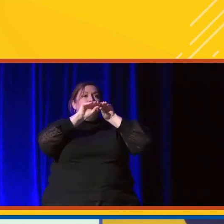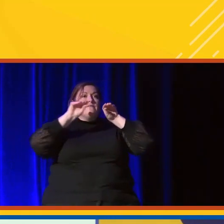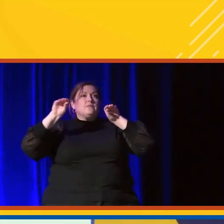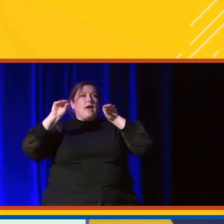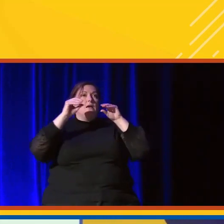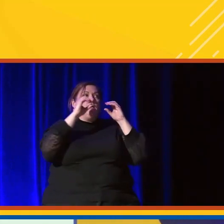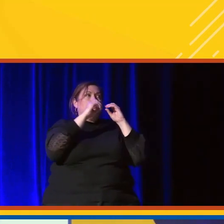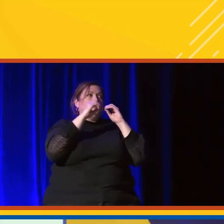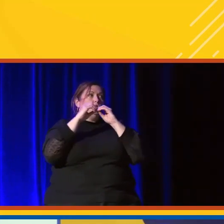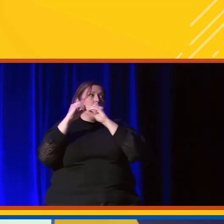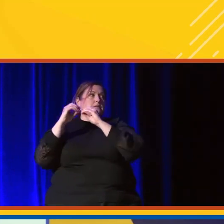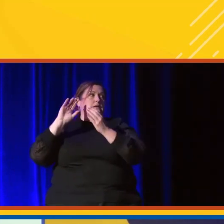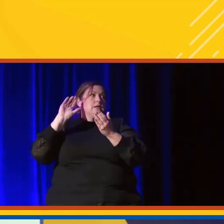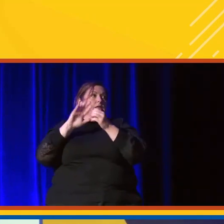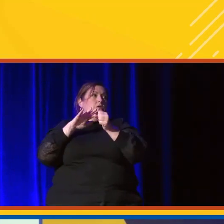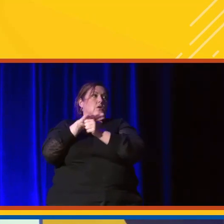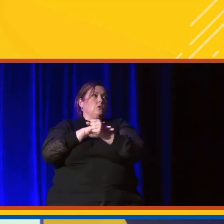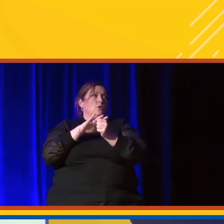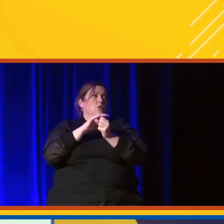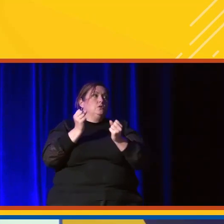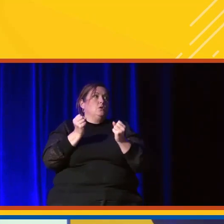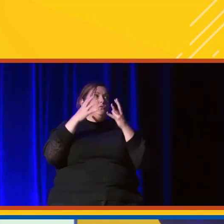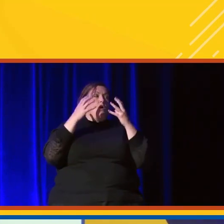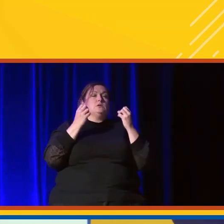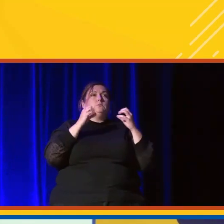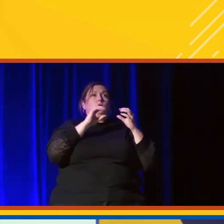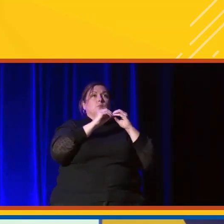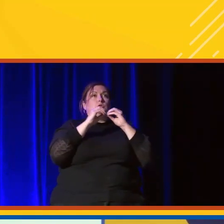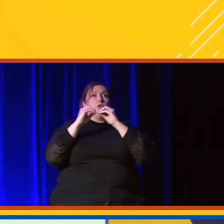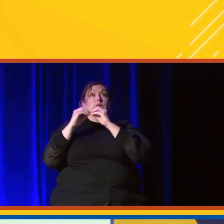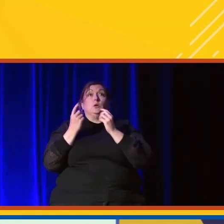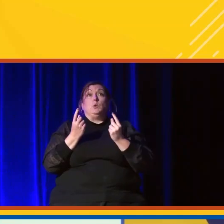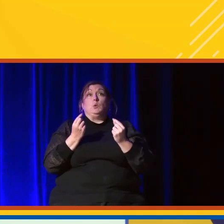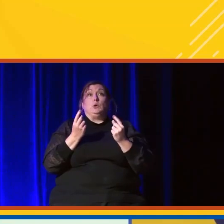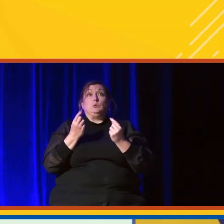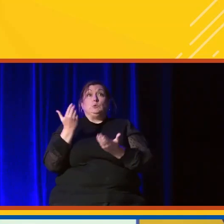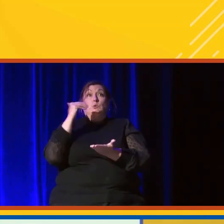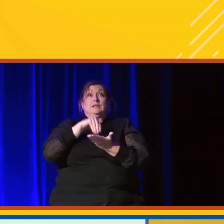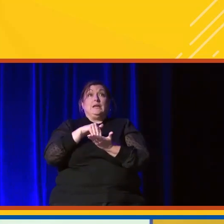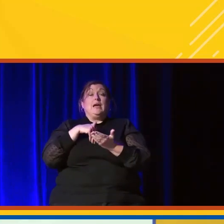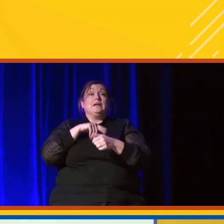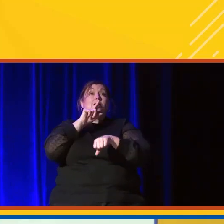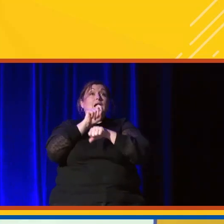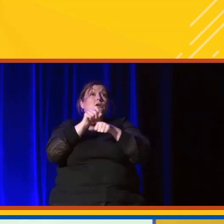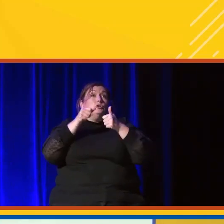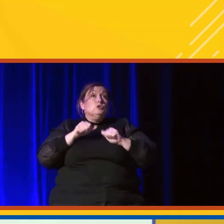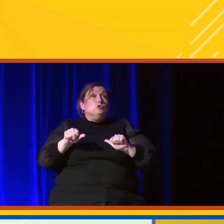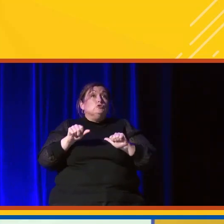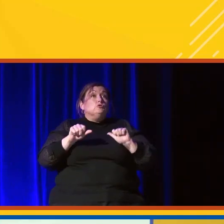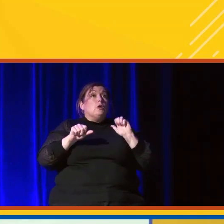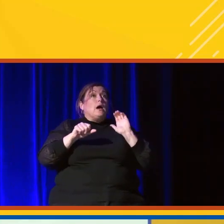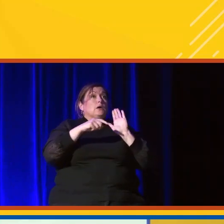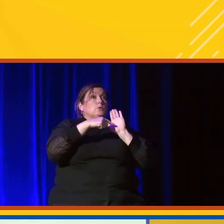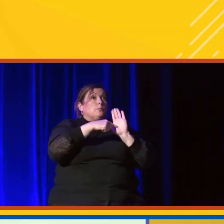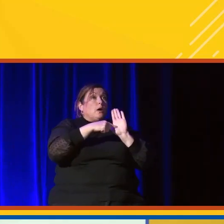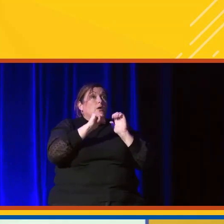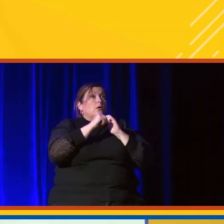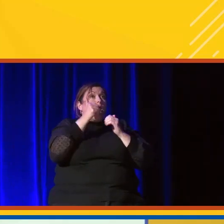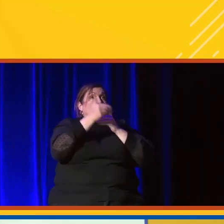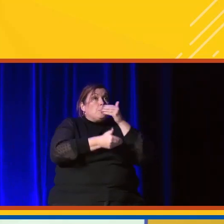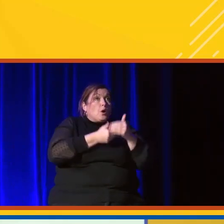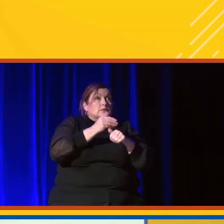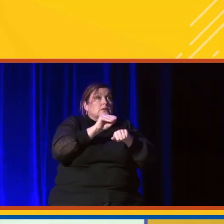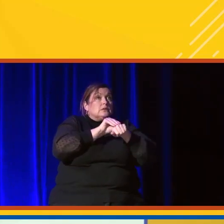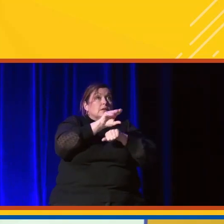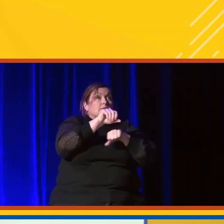love to delocalize across multiple chains. What this lets you do, again, is actually try to model how processing